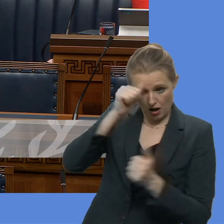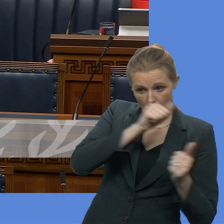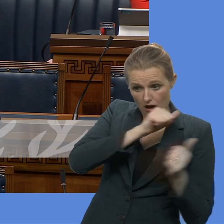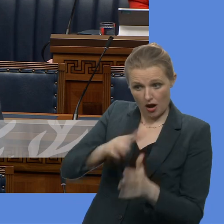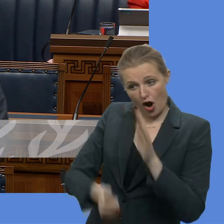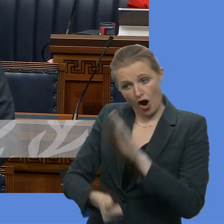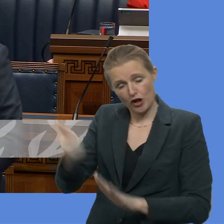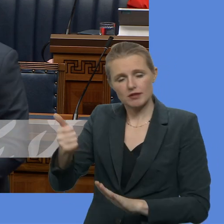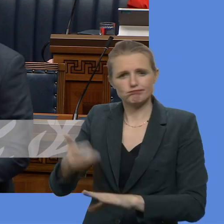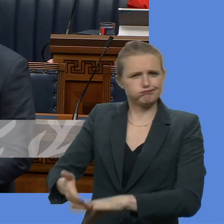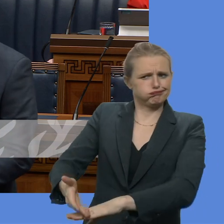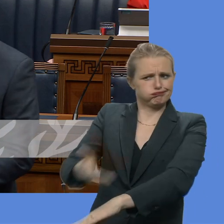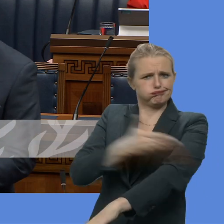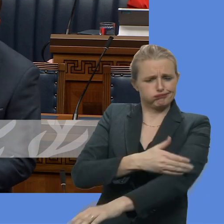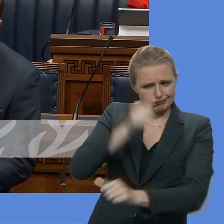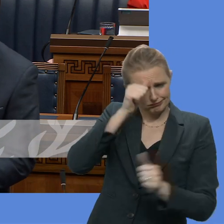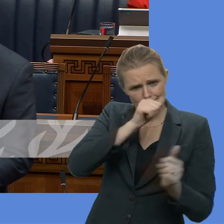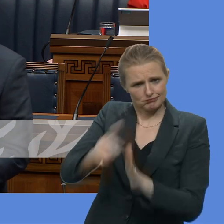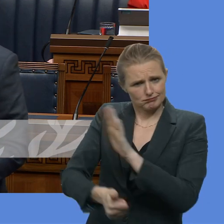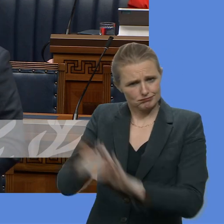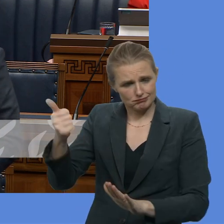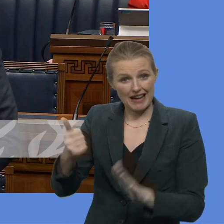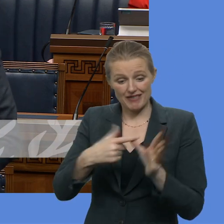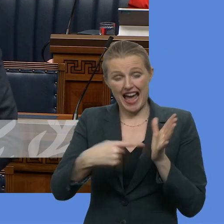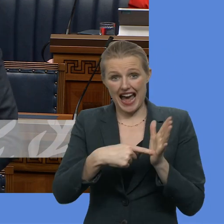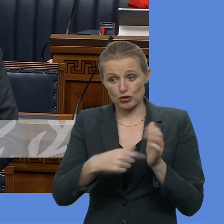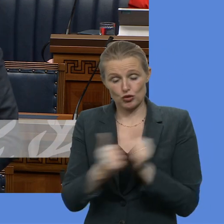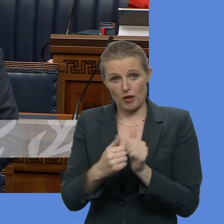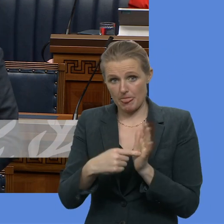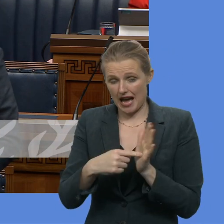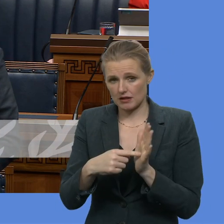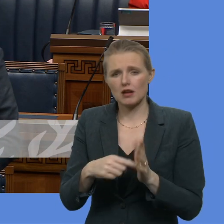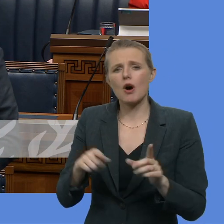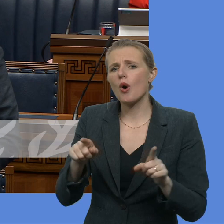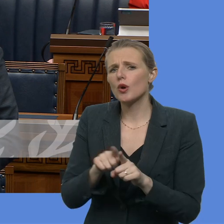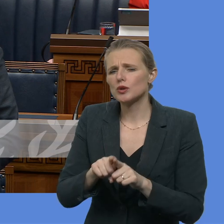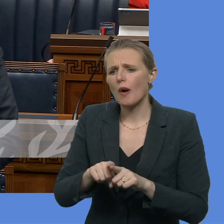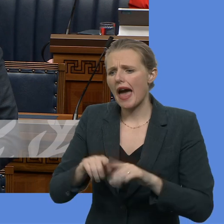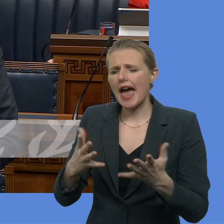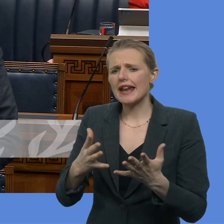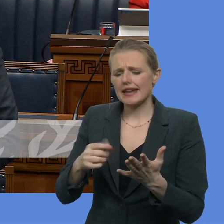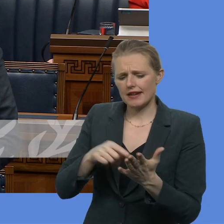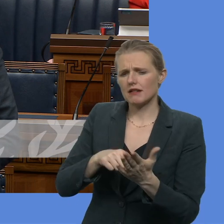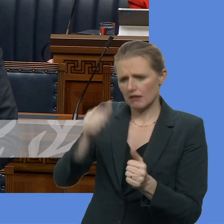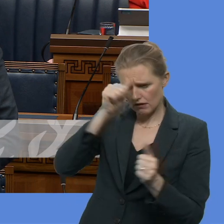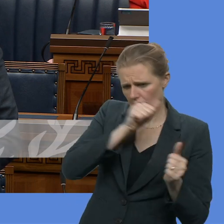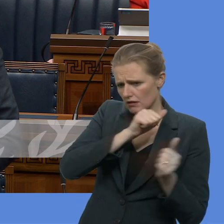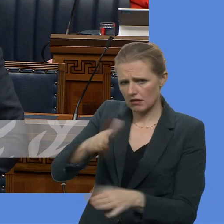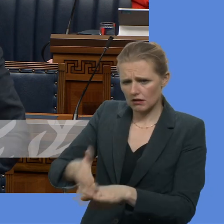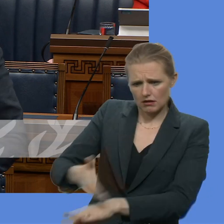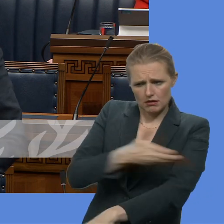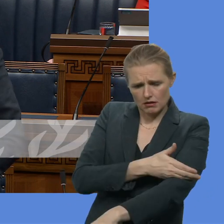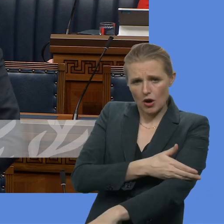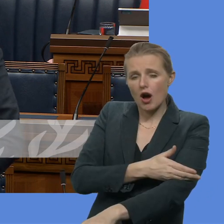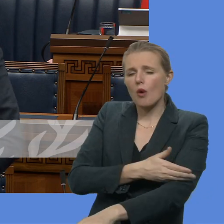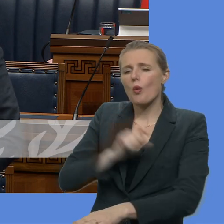Ireland 2002. The Act also specifies that regulations on exemptions must be in place before these longer notice periods